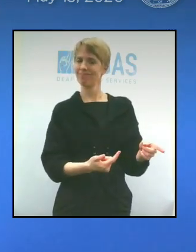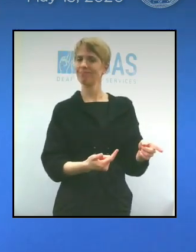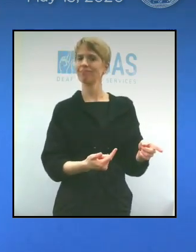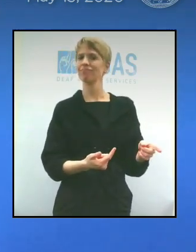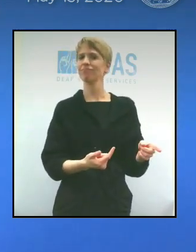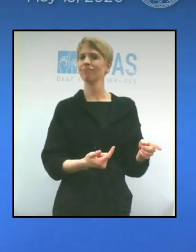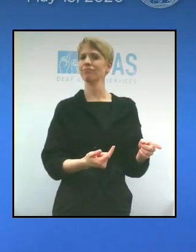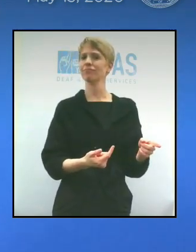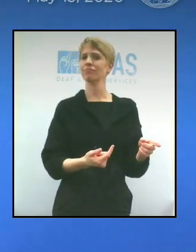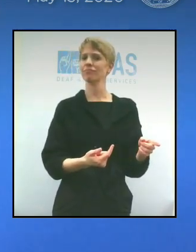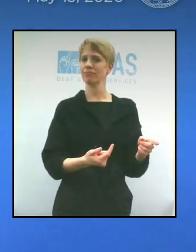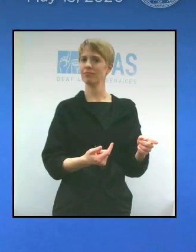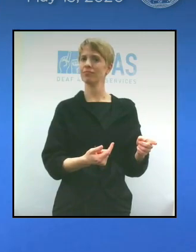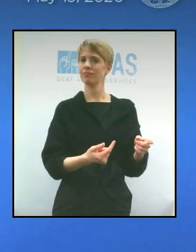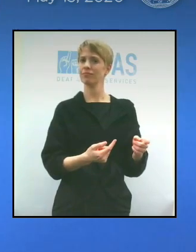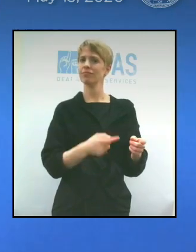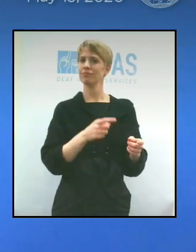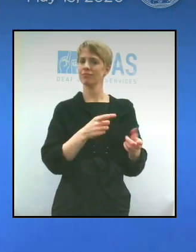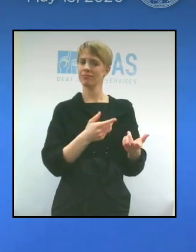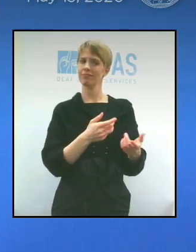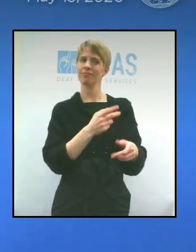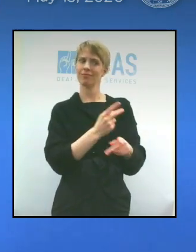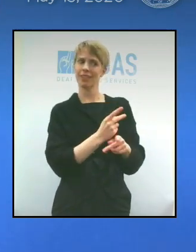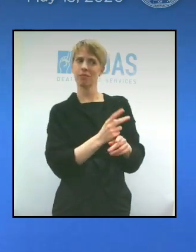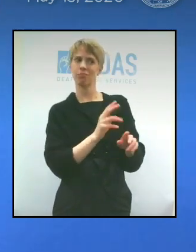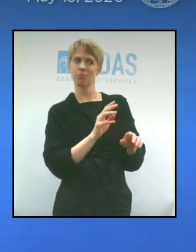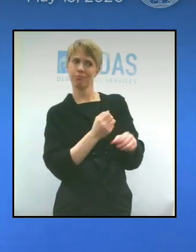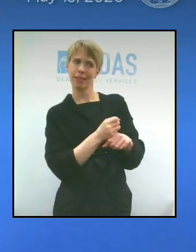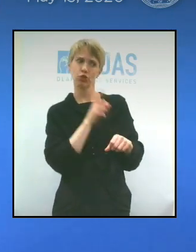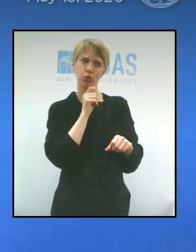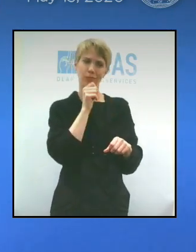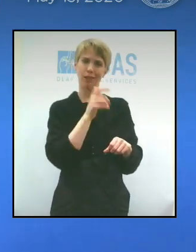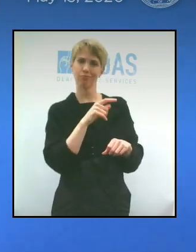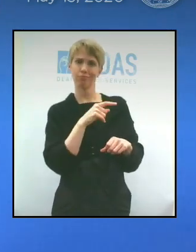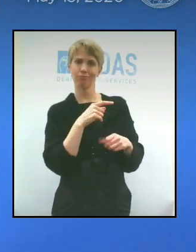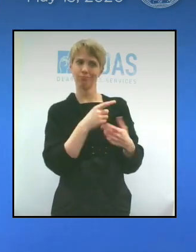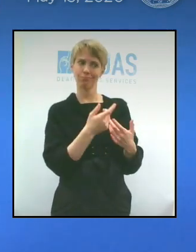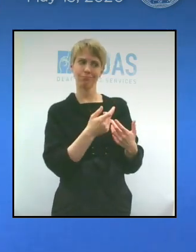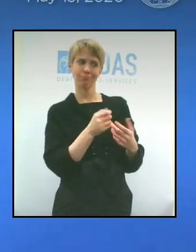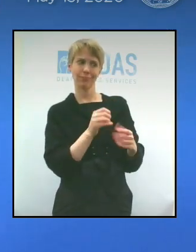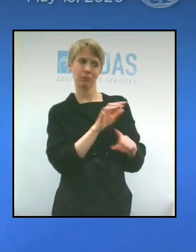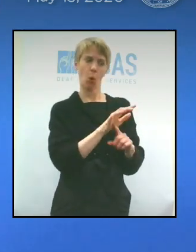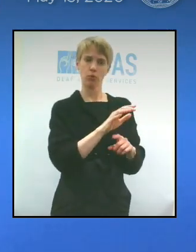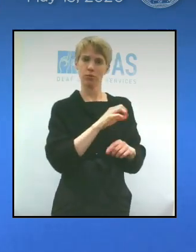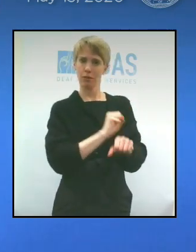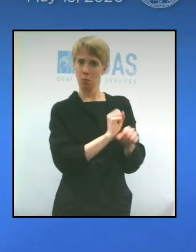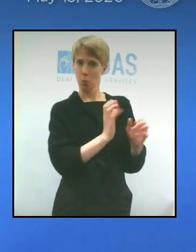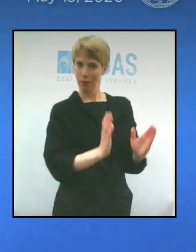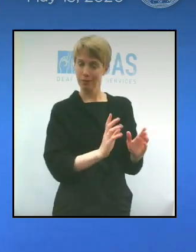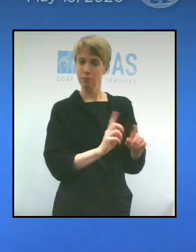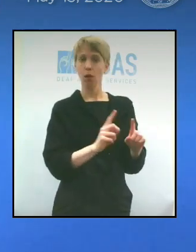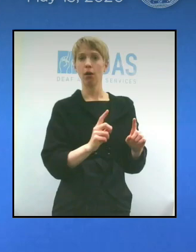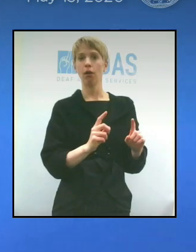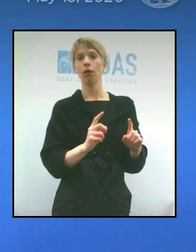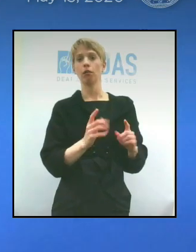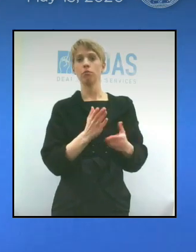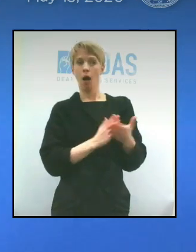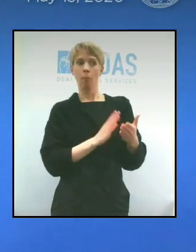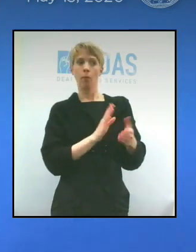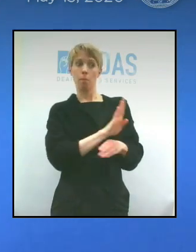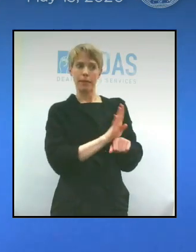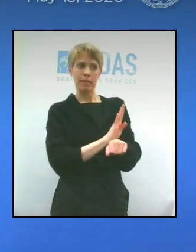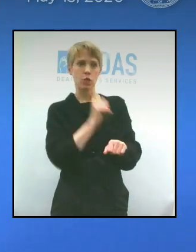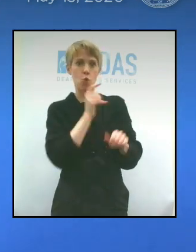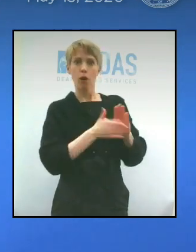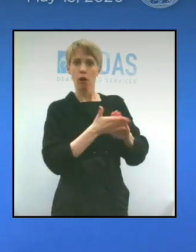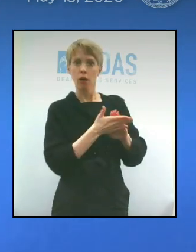didn't put at risk their employees. But they also could have been deemed essential by New York State Empire State Development, and as such,